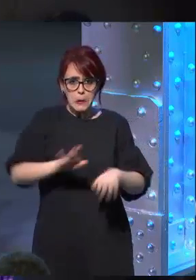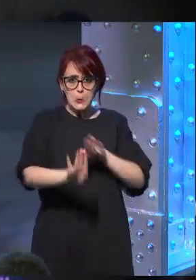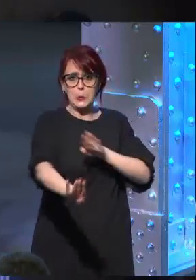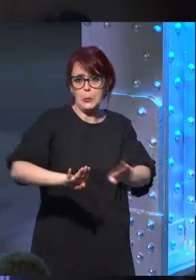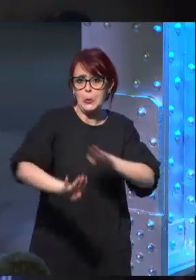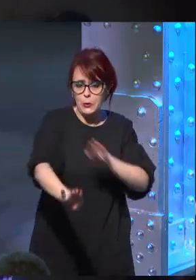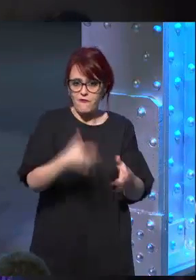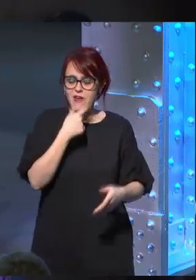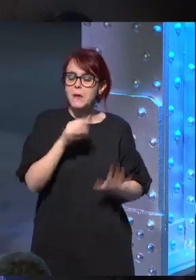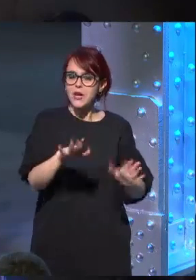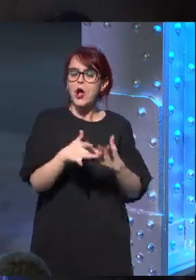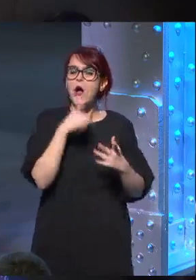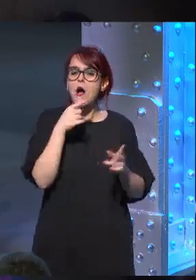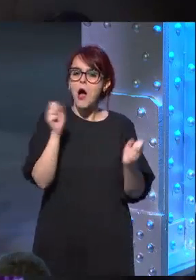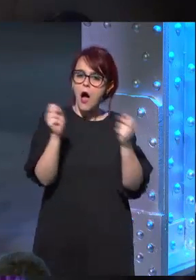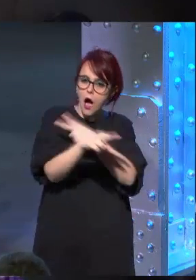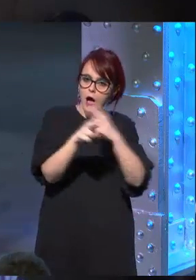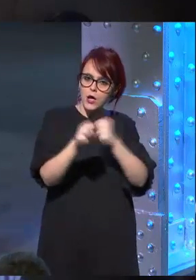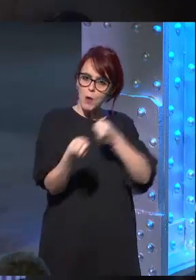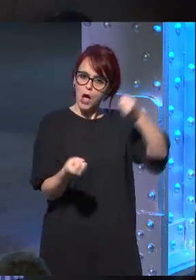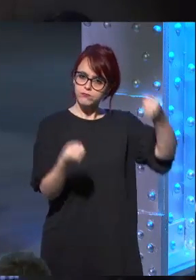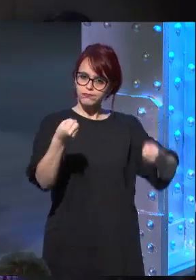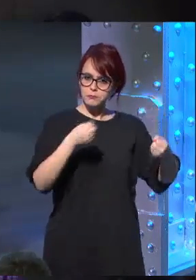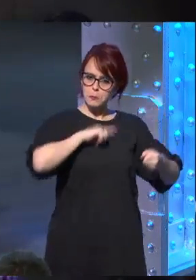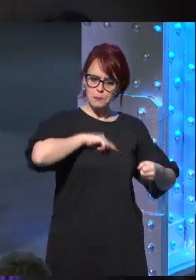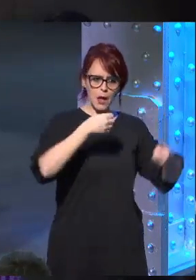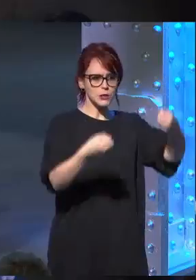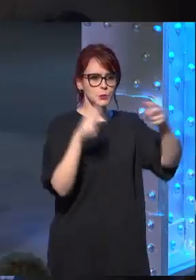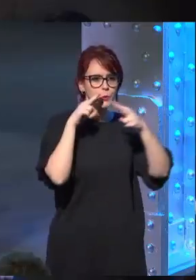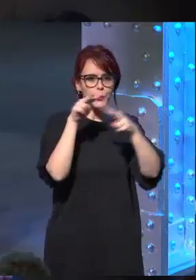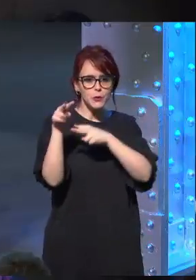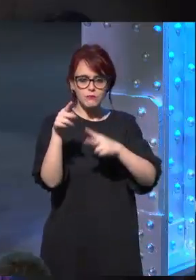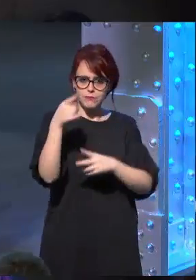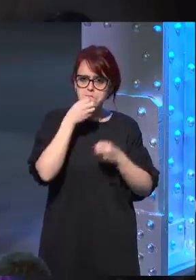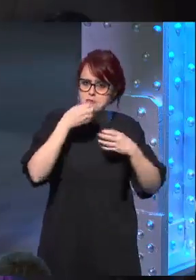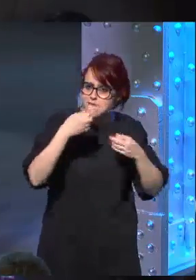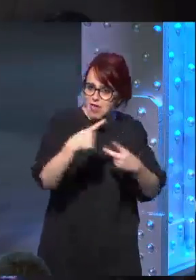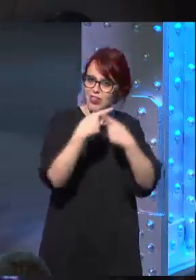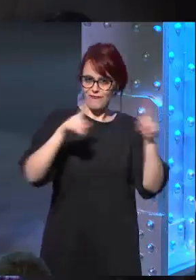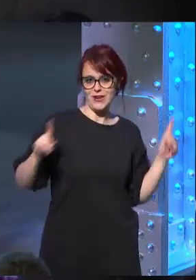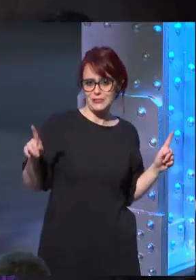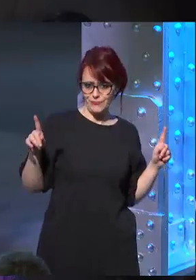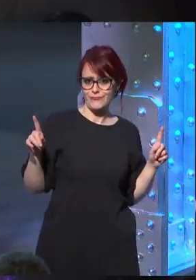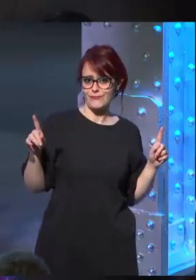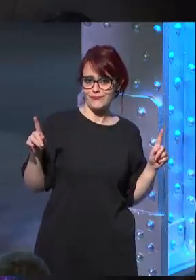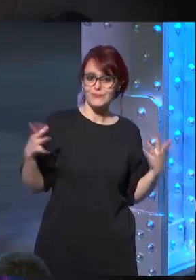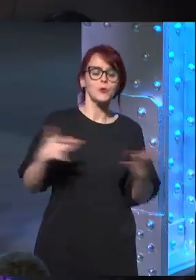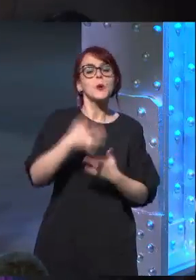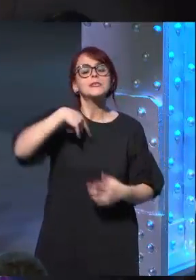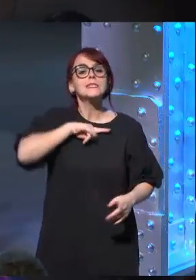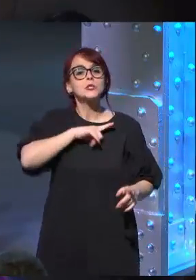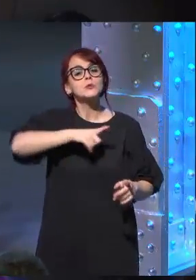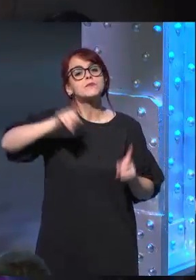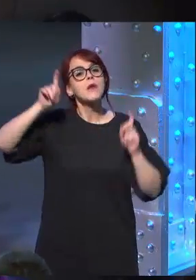Driving a car is not the same that going through a road. So many of the responsibilities that we want to